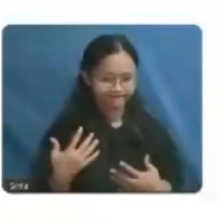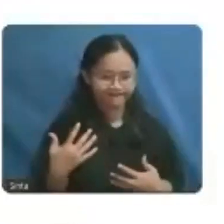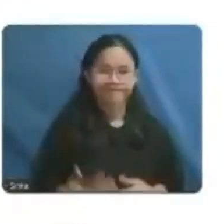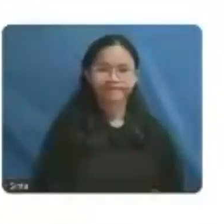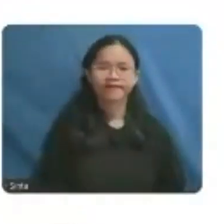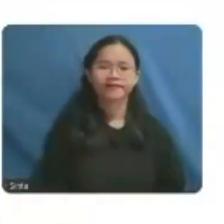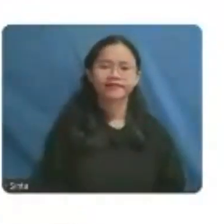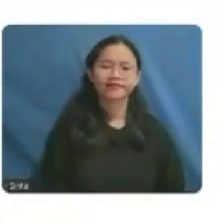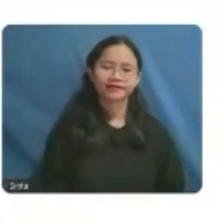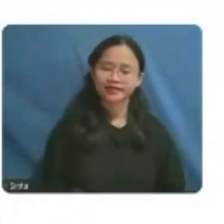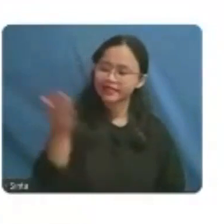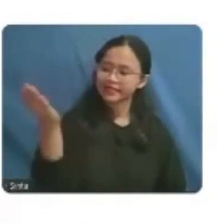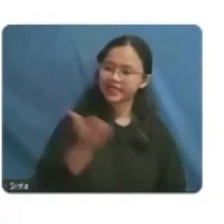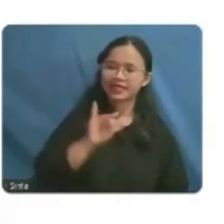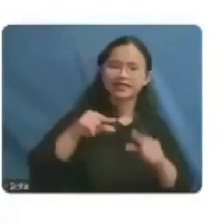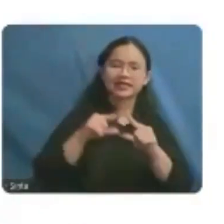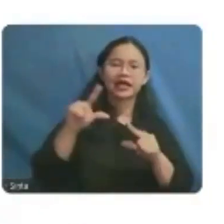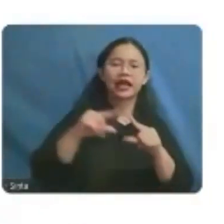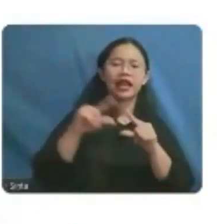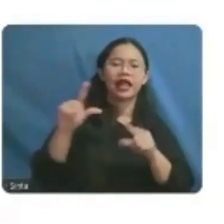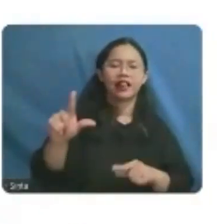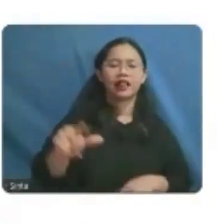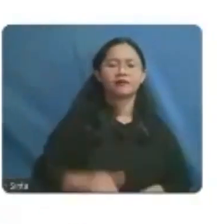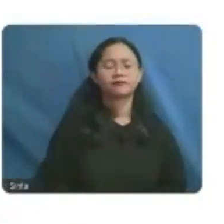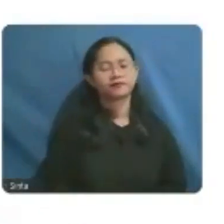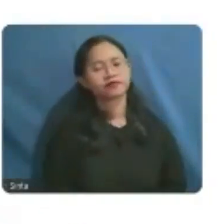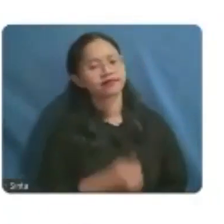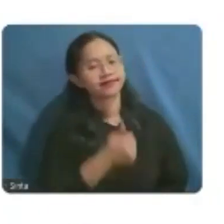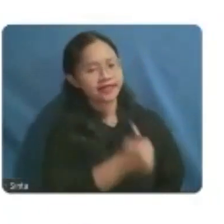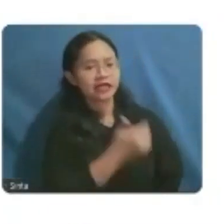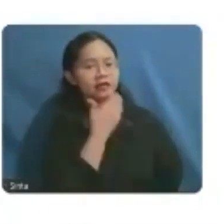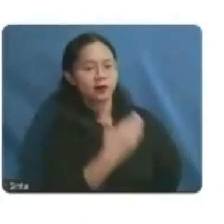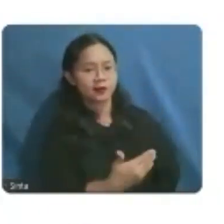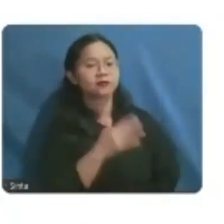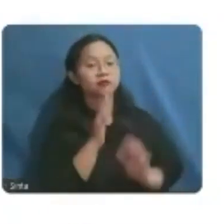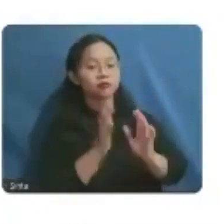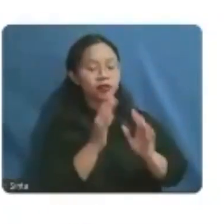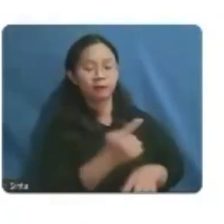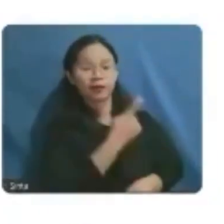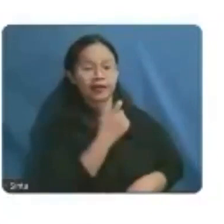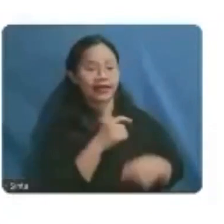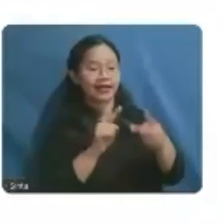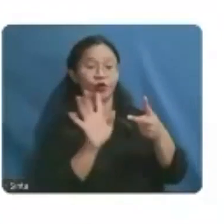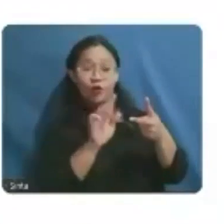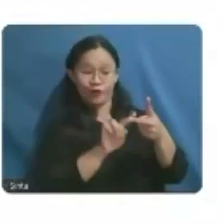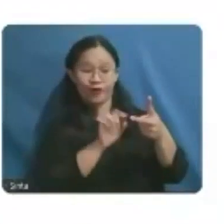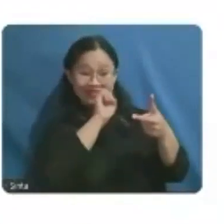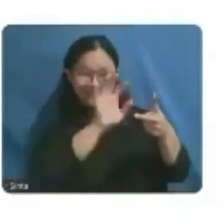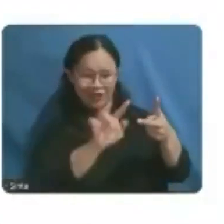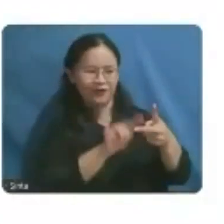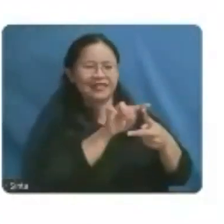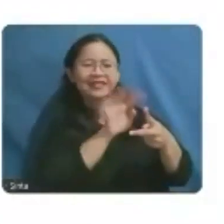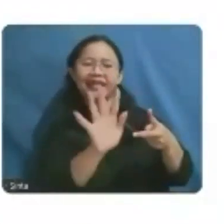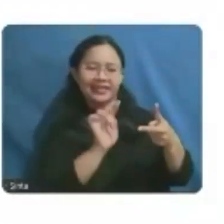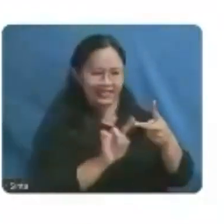please. I'll try. I'll go with the second question first in terms of pneumonia and